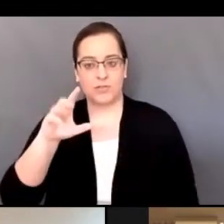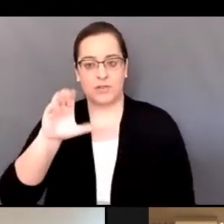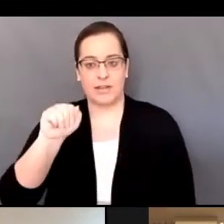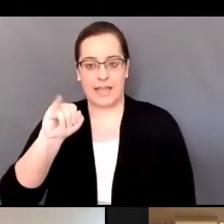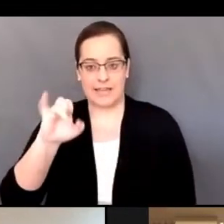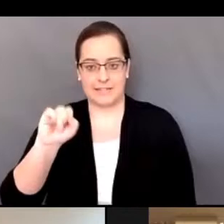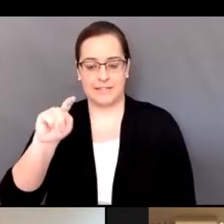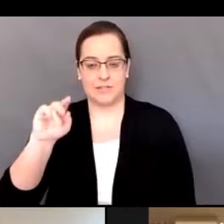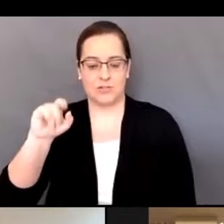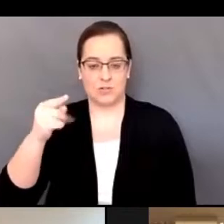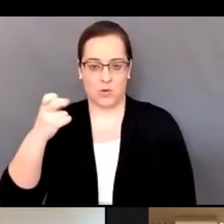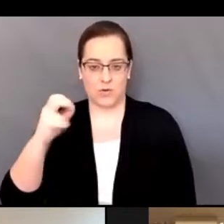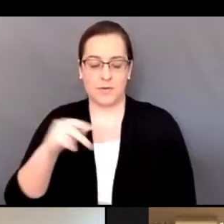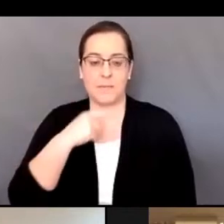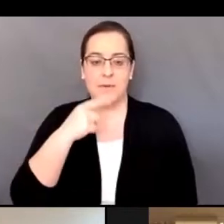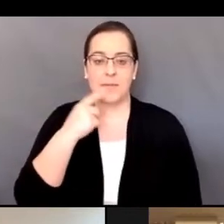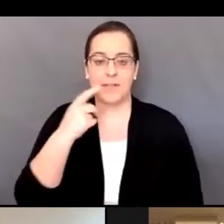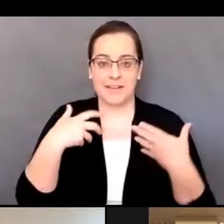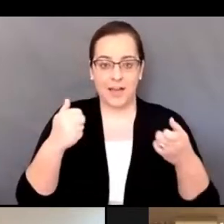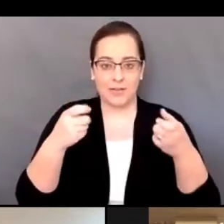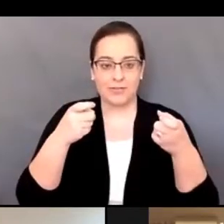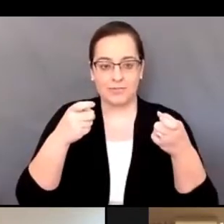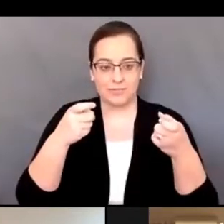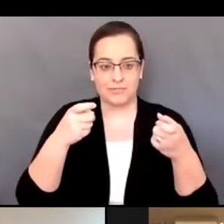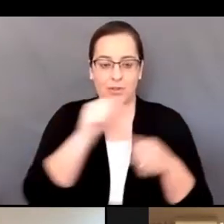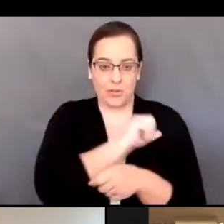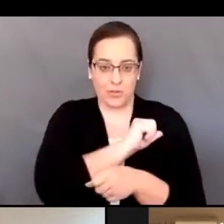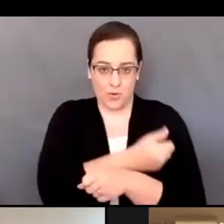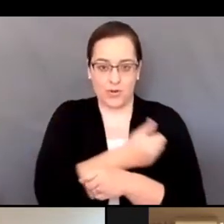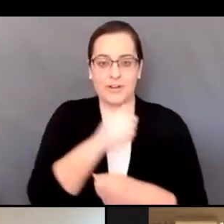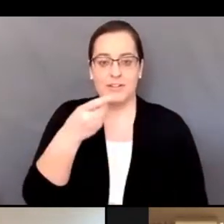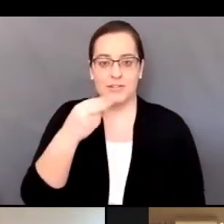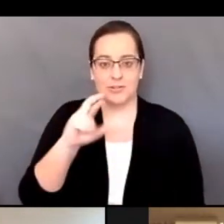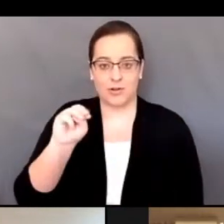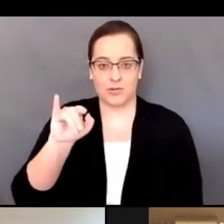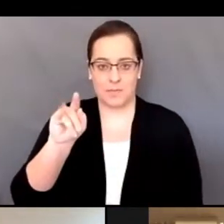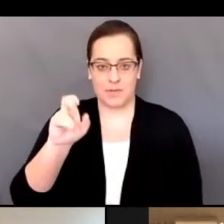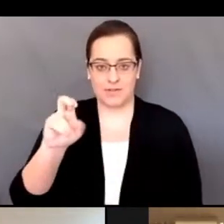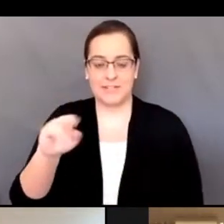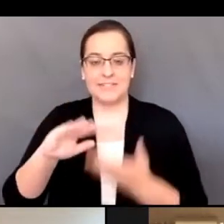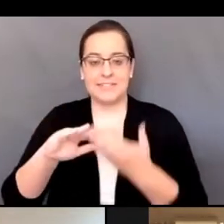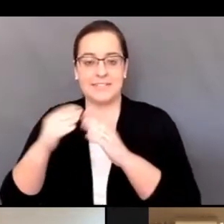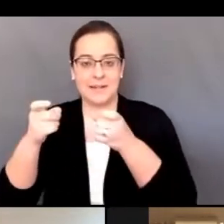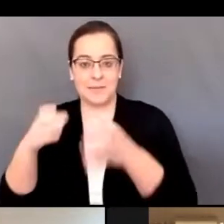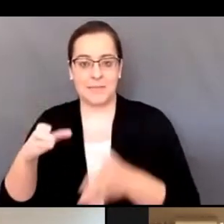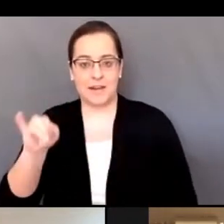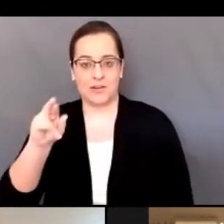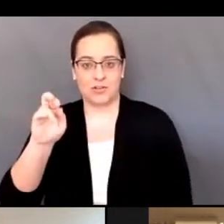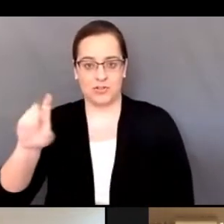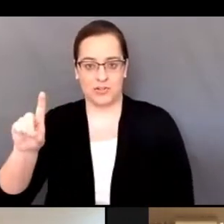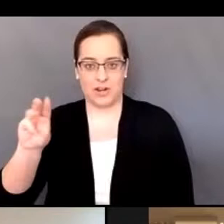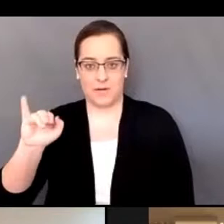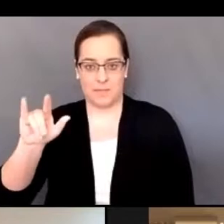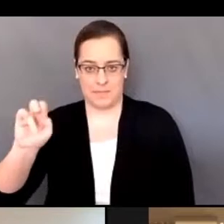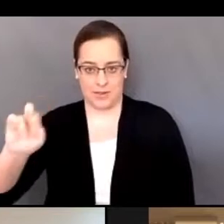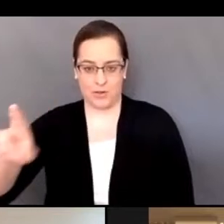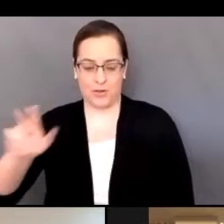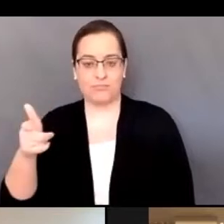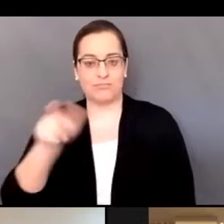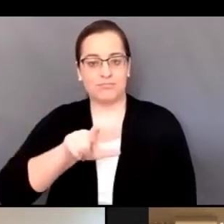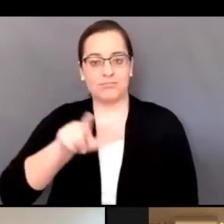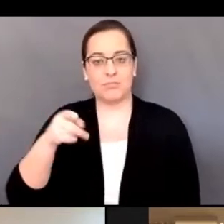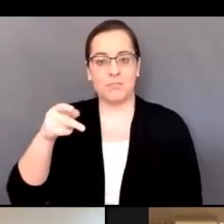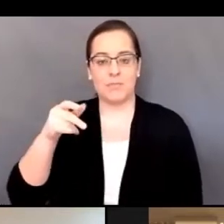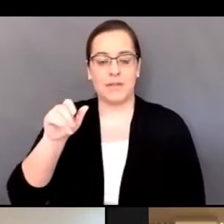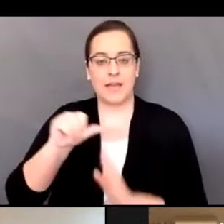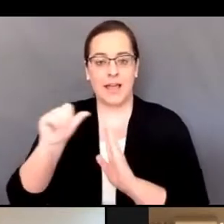Tech University Health Sciences Center, Dr. Scott Milton, and City Manager Jared Miller. At this time, let me go ahead and turn it over to Amarillo Pro